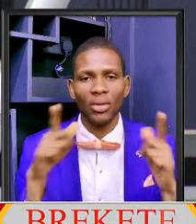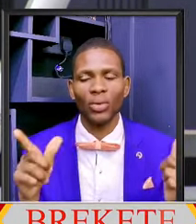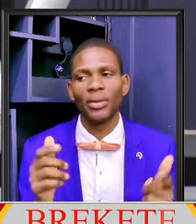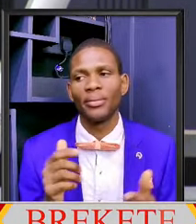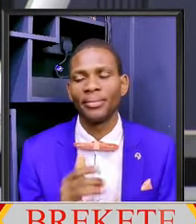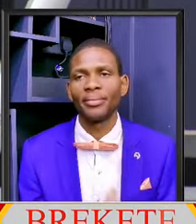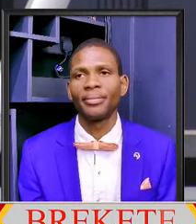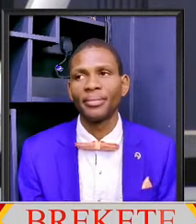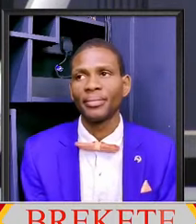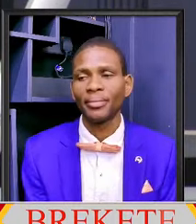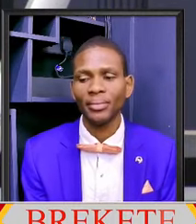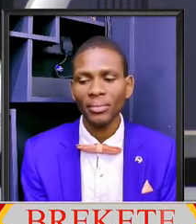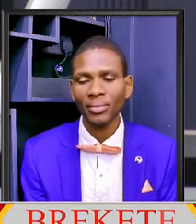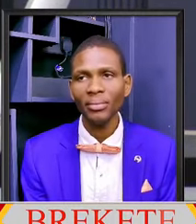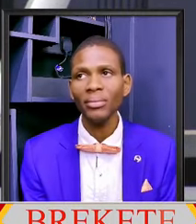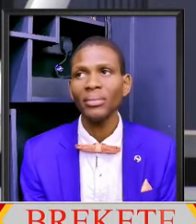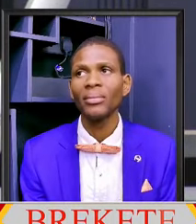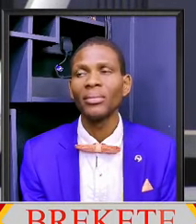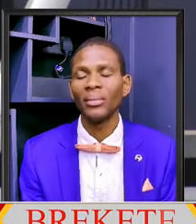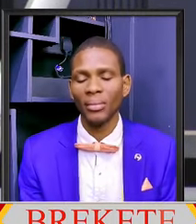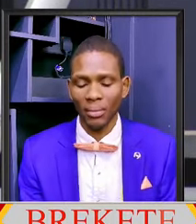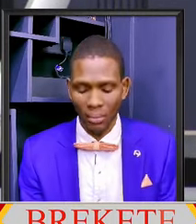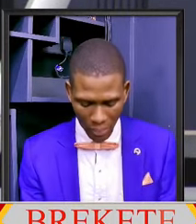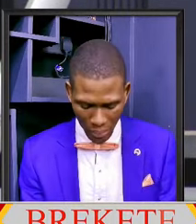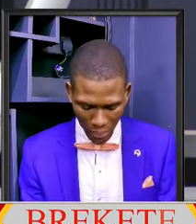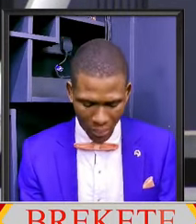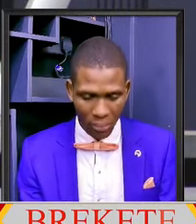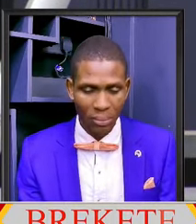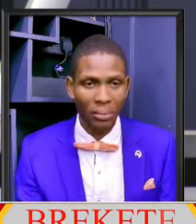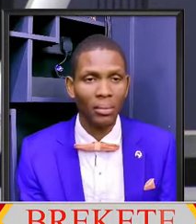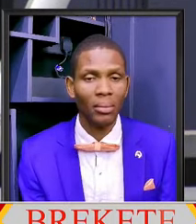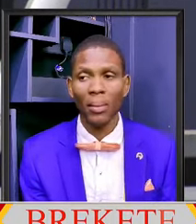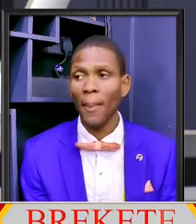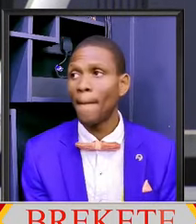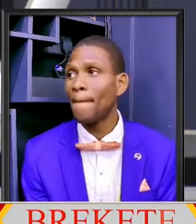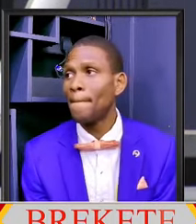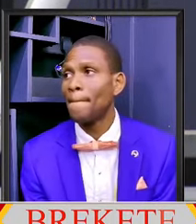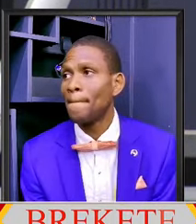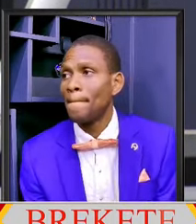Laipia, hello. Amar, wanene ike dinki mata ashagwanku?